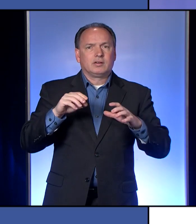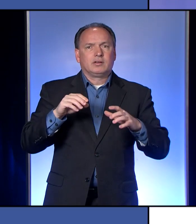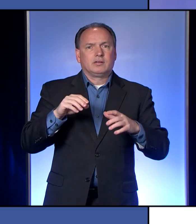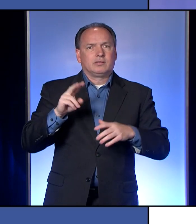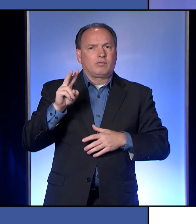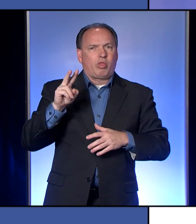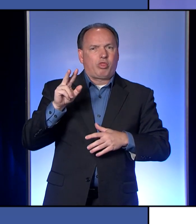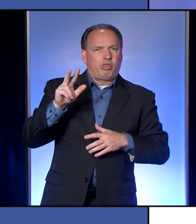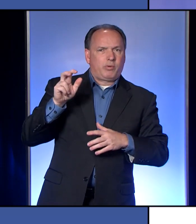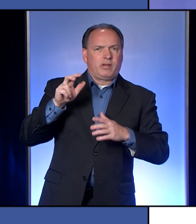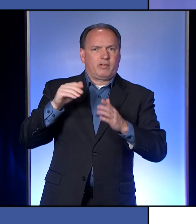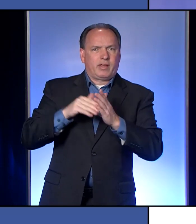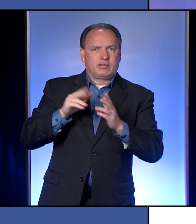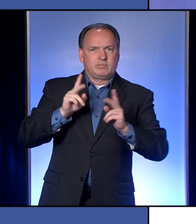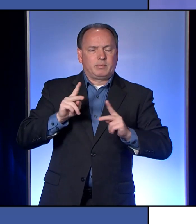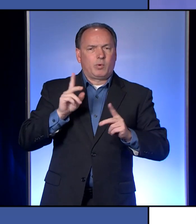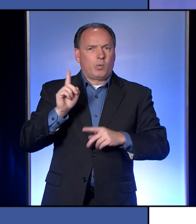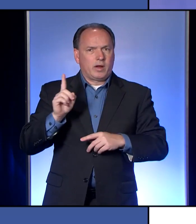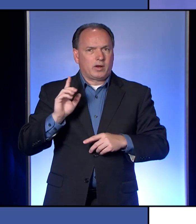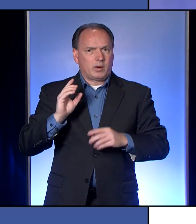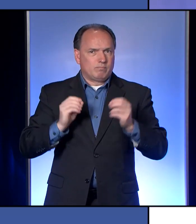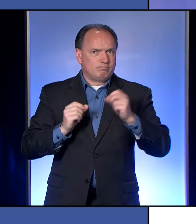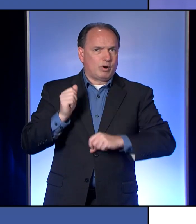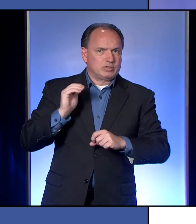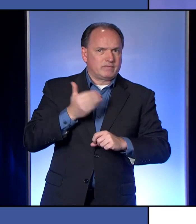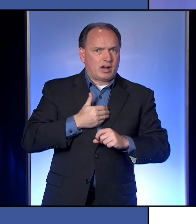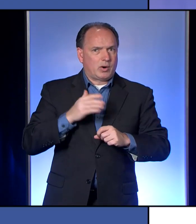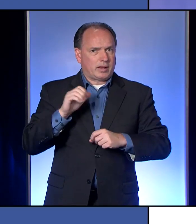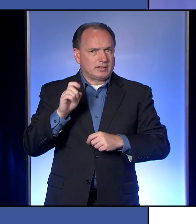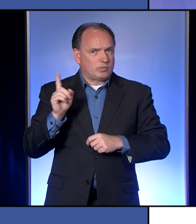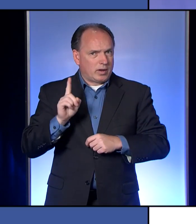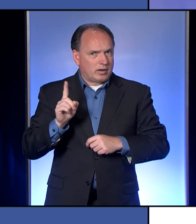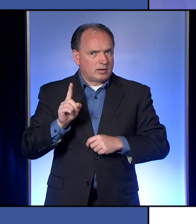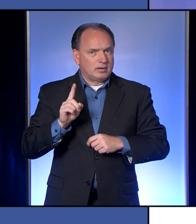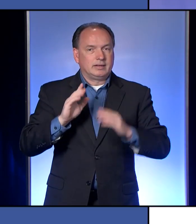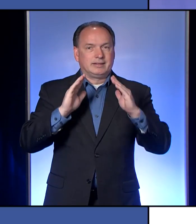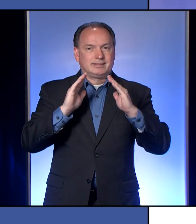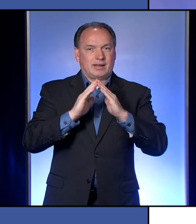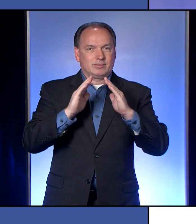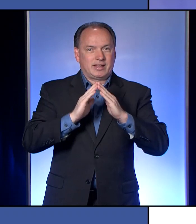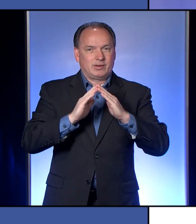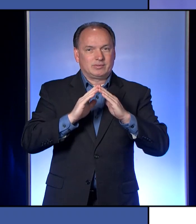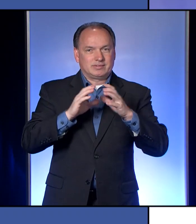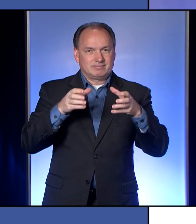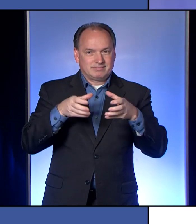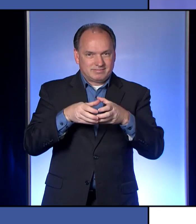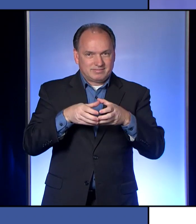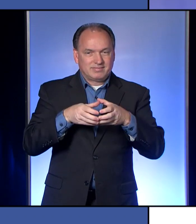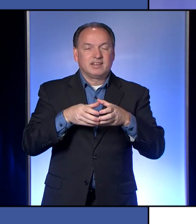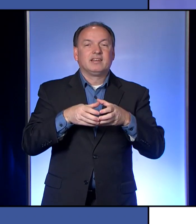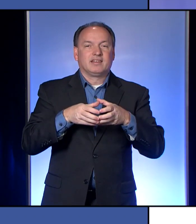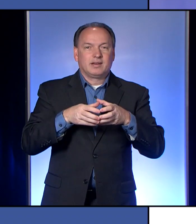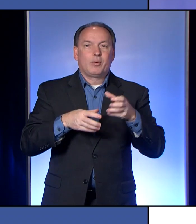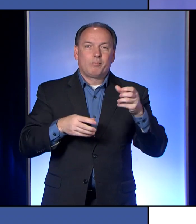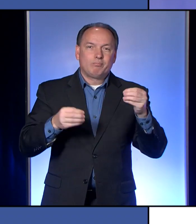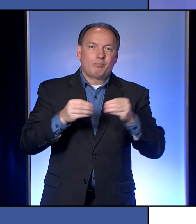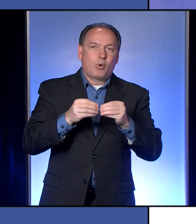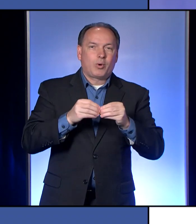map, where are most of the cases? They are in our population centers. And so, of course, when more people